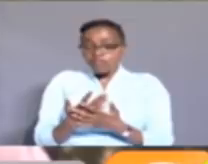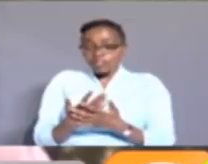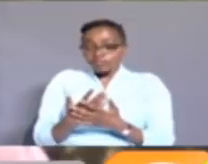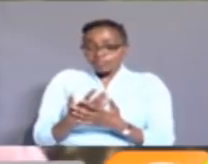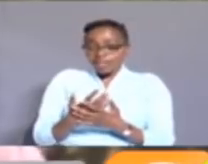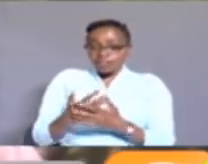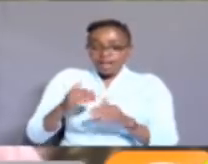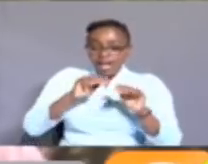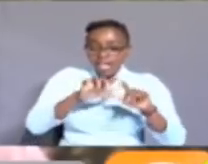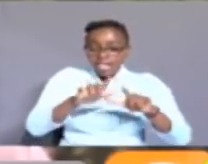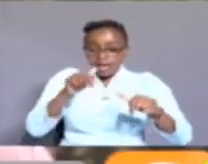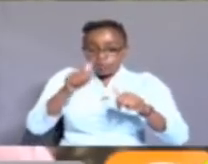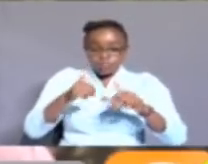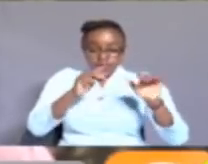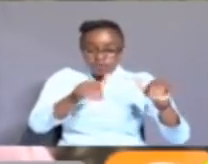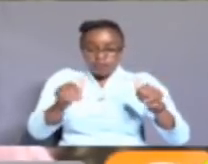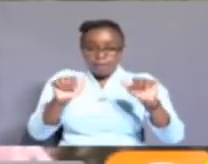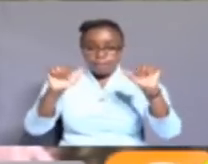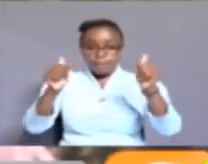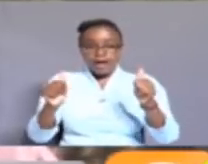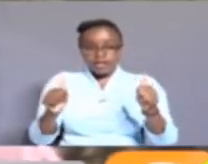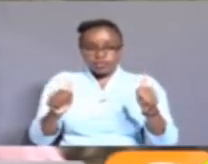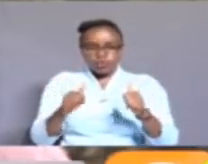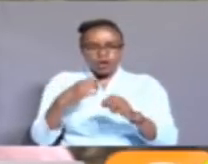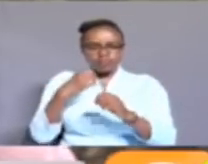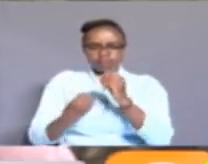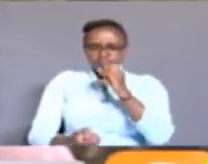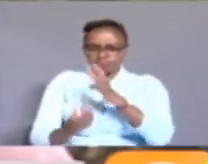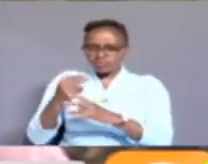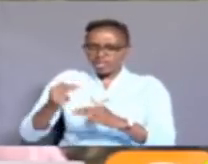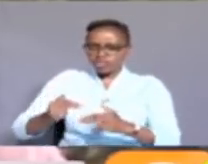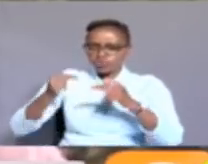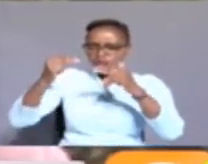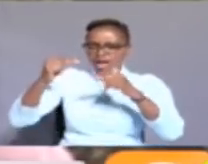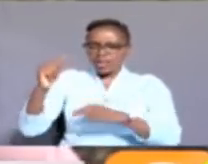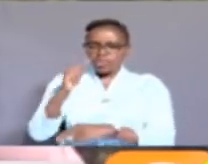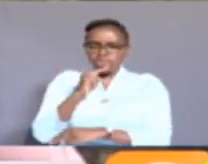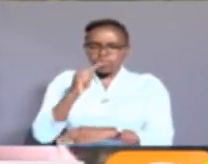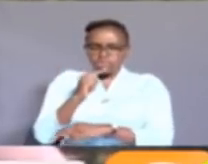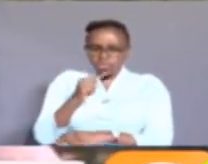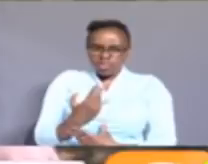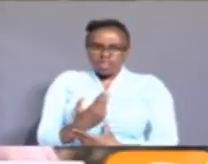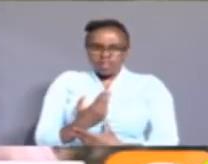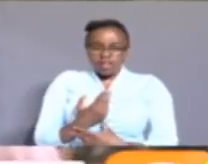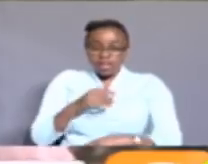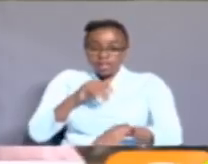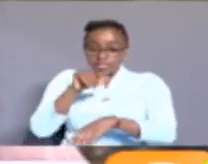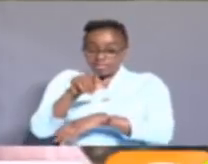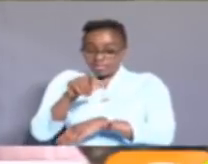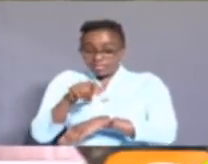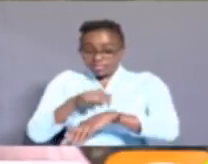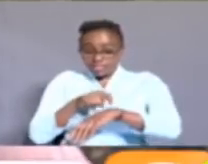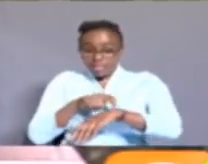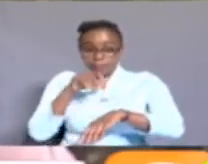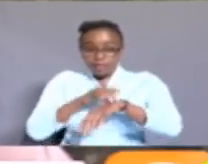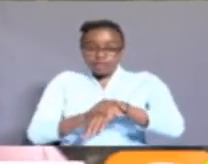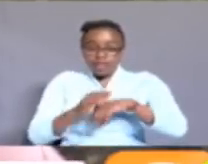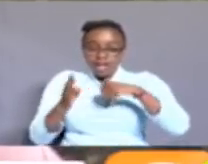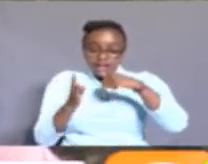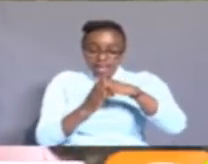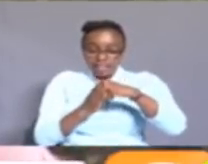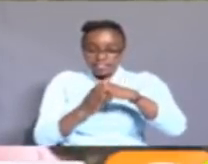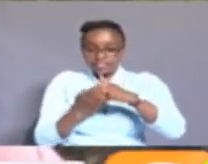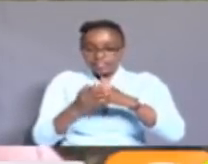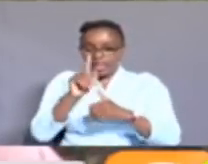the productivity was high. Actually, I was getting the first, in that field I got 9 tons, the